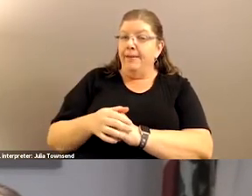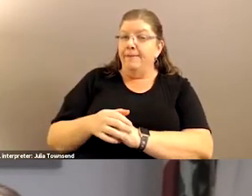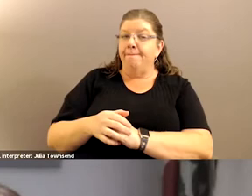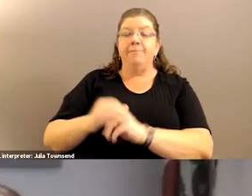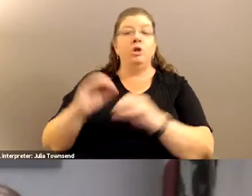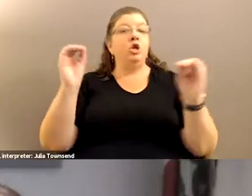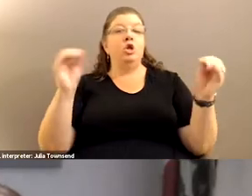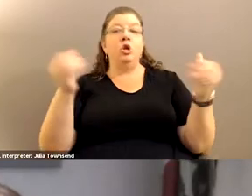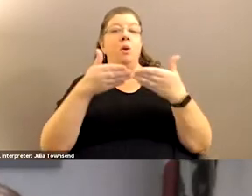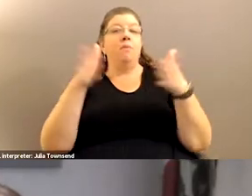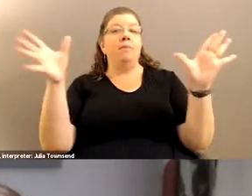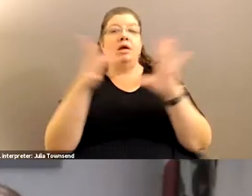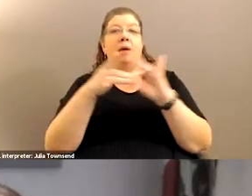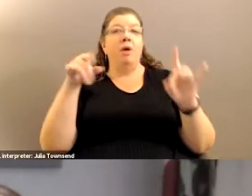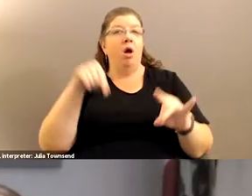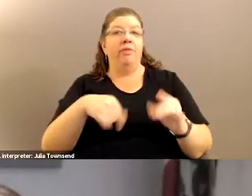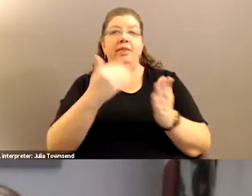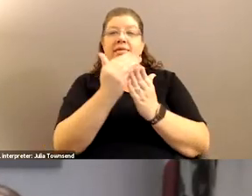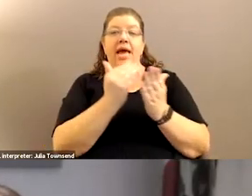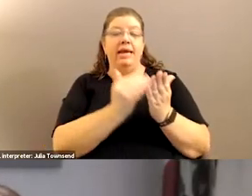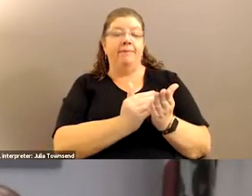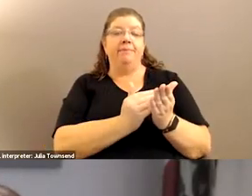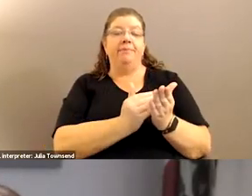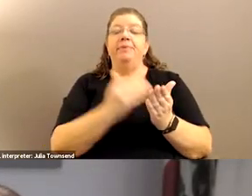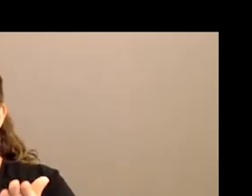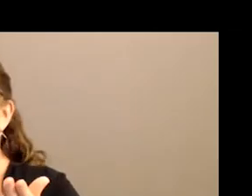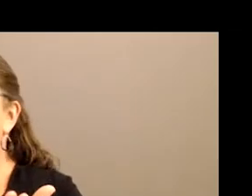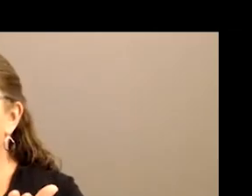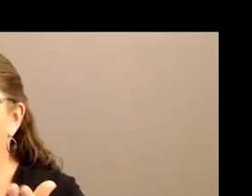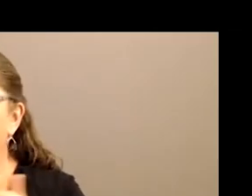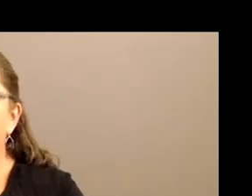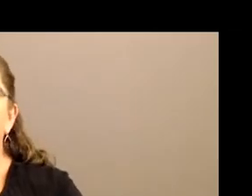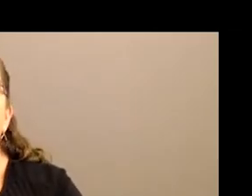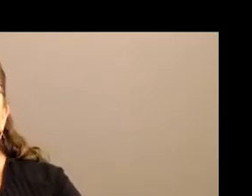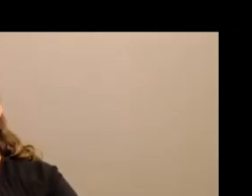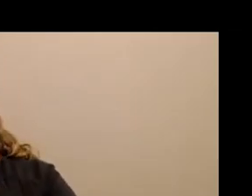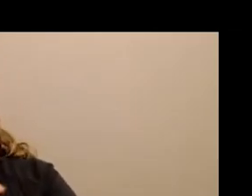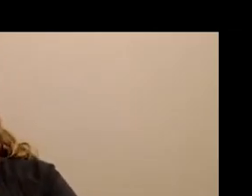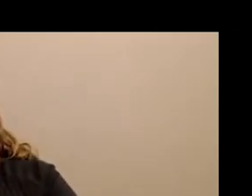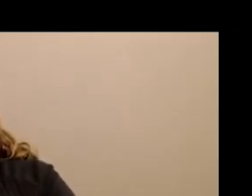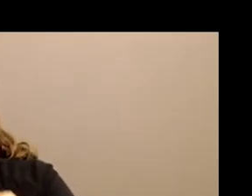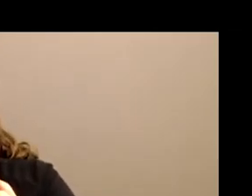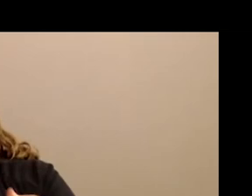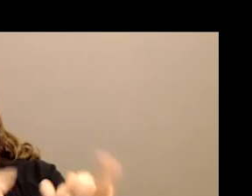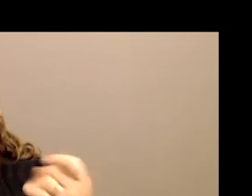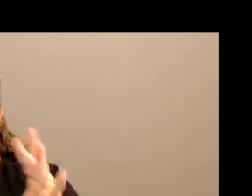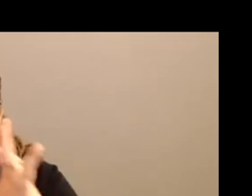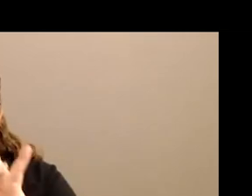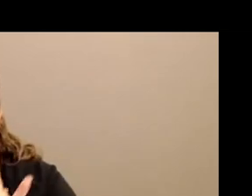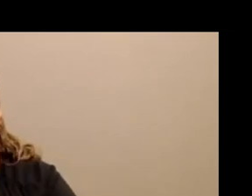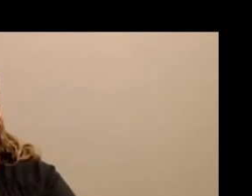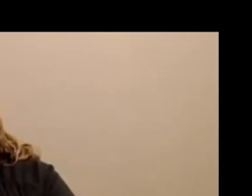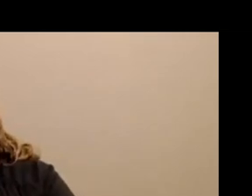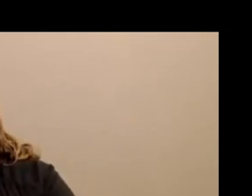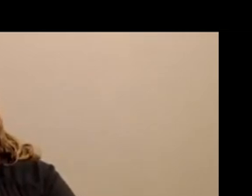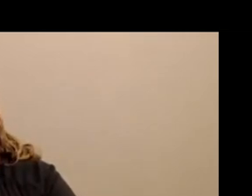no public comment on this item oh thank you board members do you have any further questions or comments